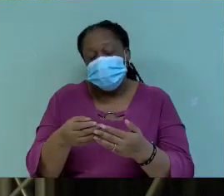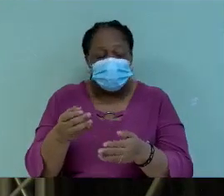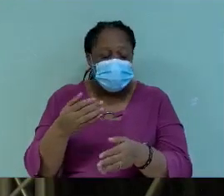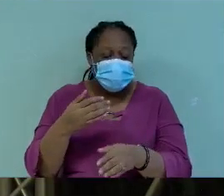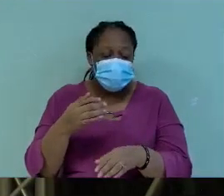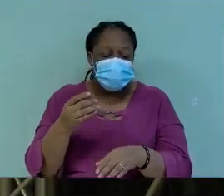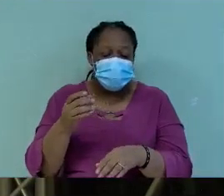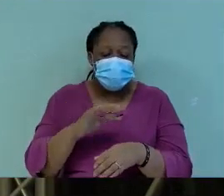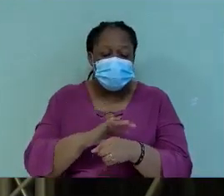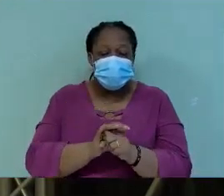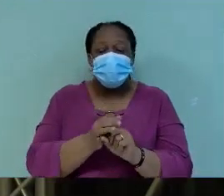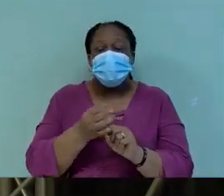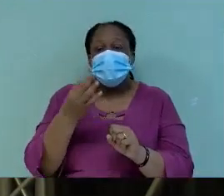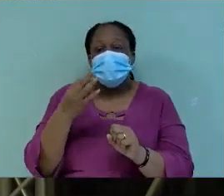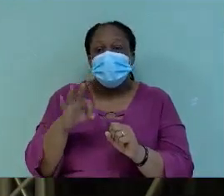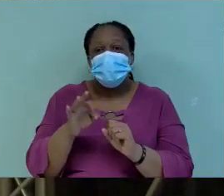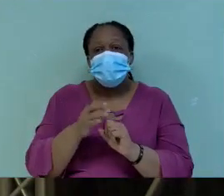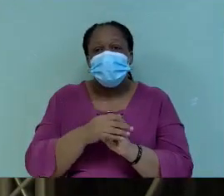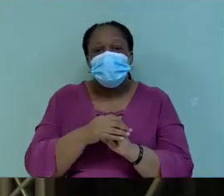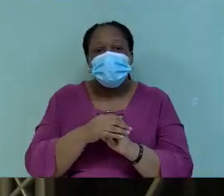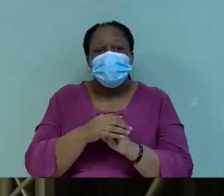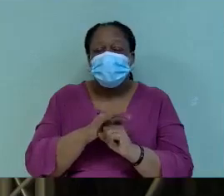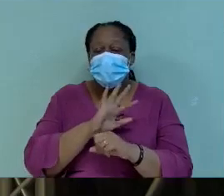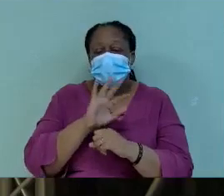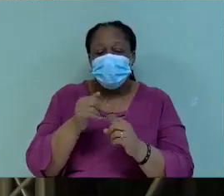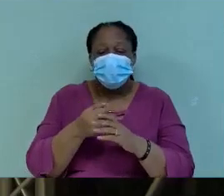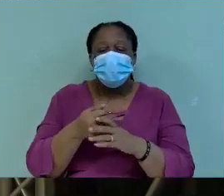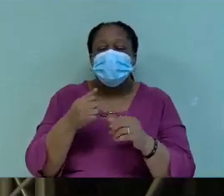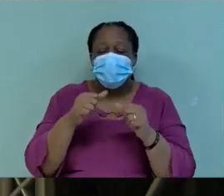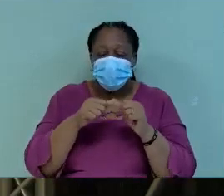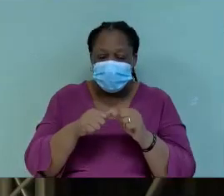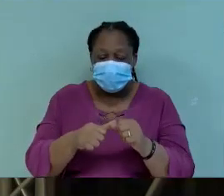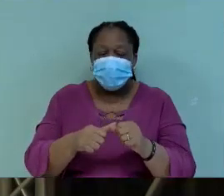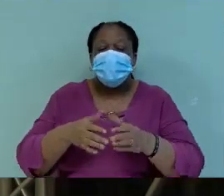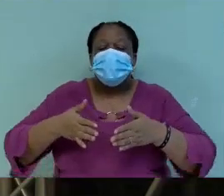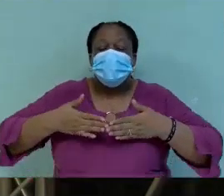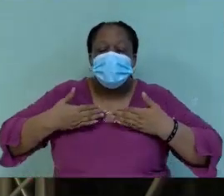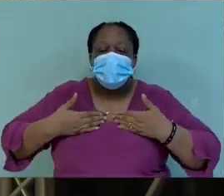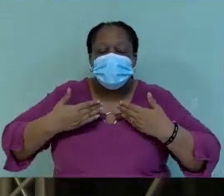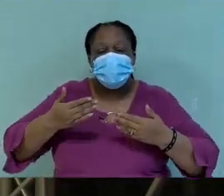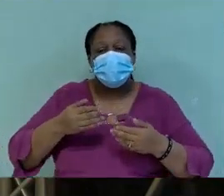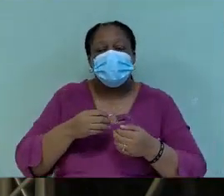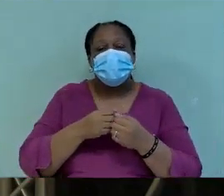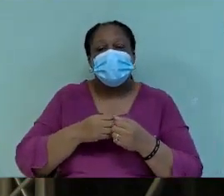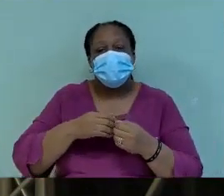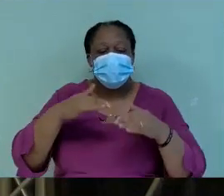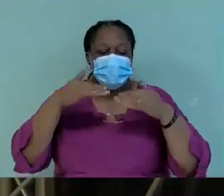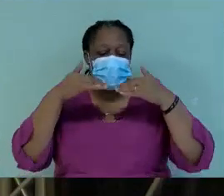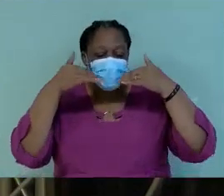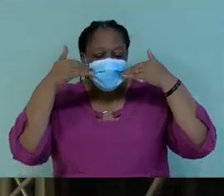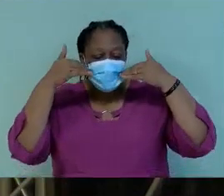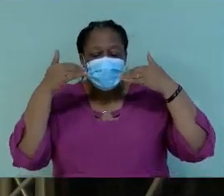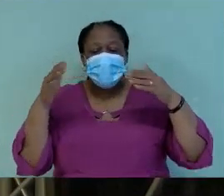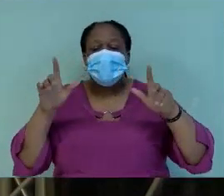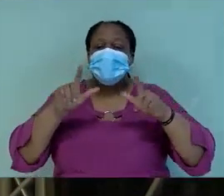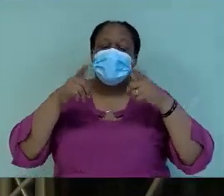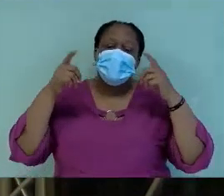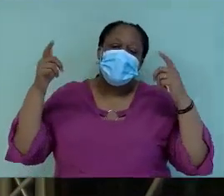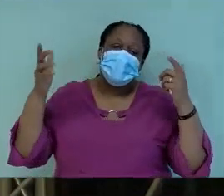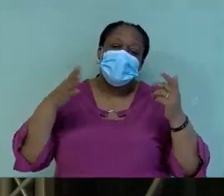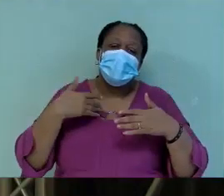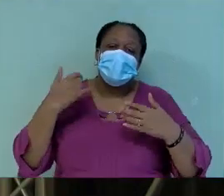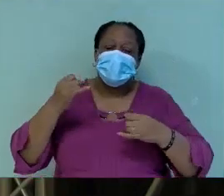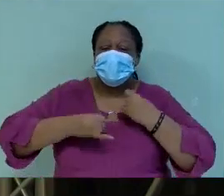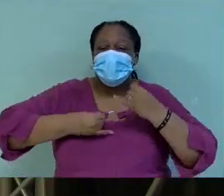was convivial with jovial spirits lifted. There were smiles, laughter, joy, and